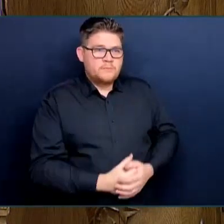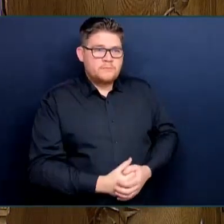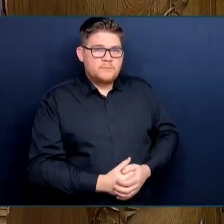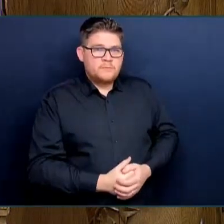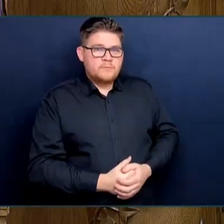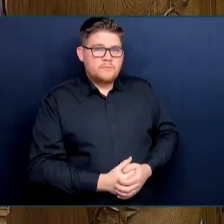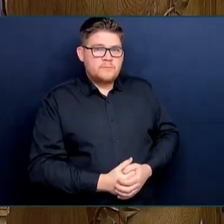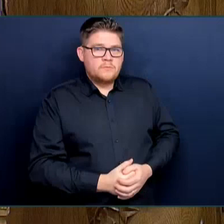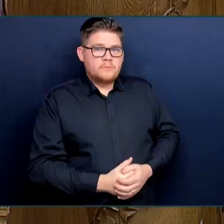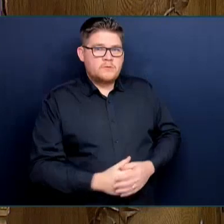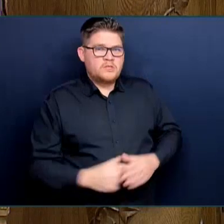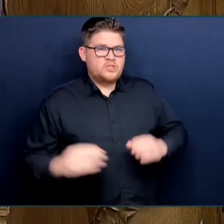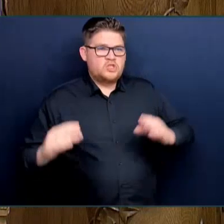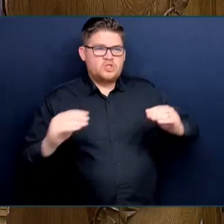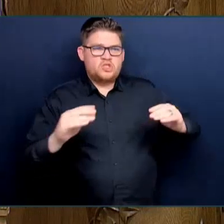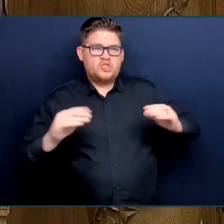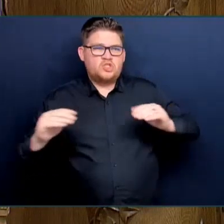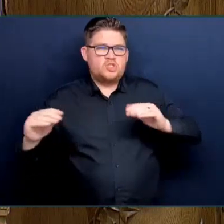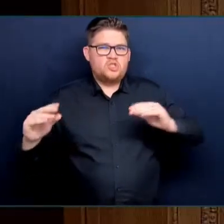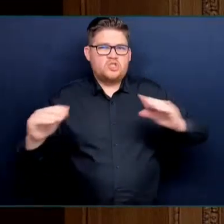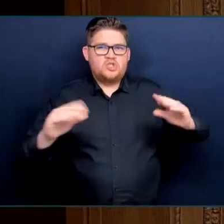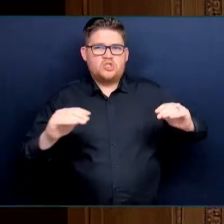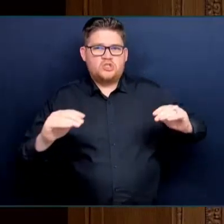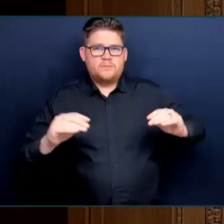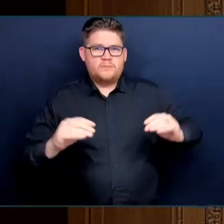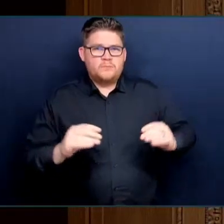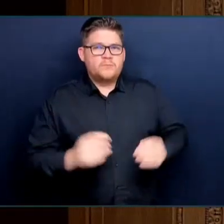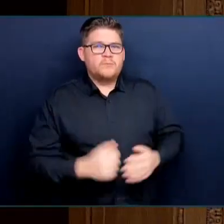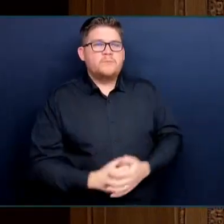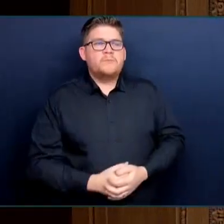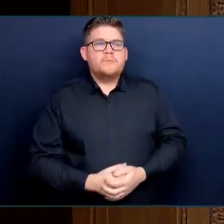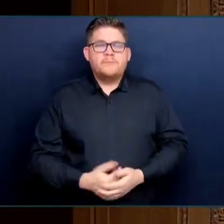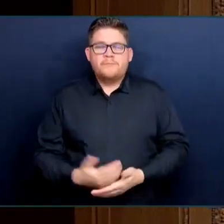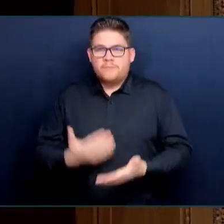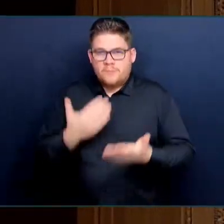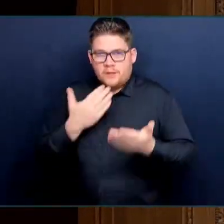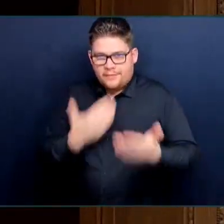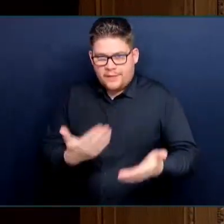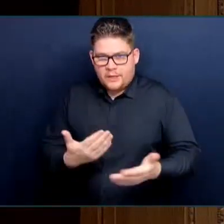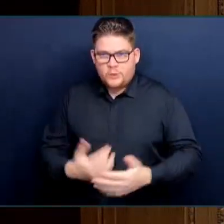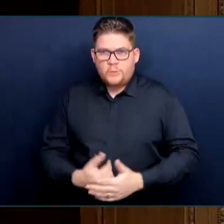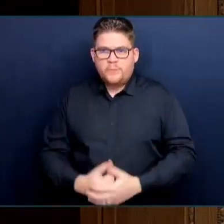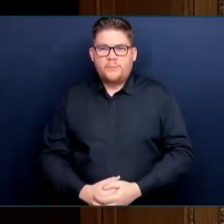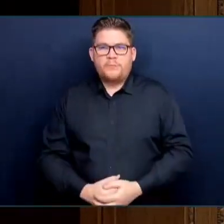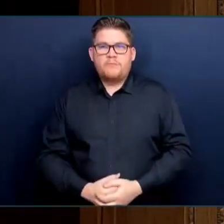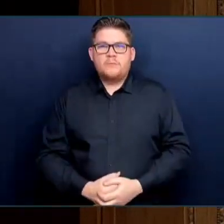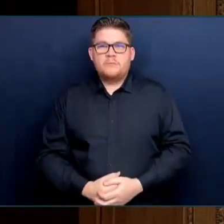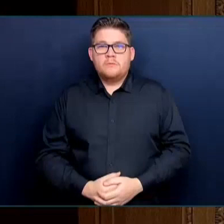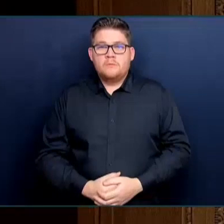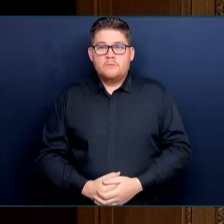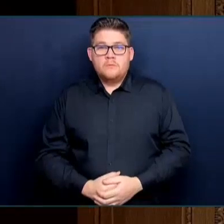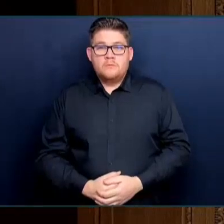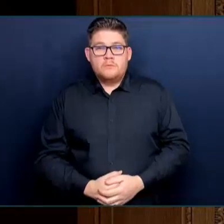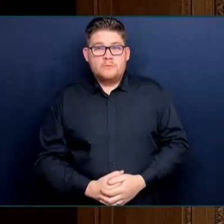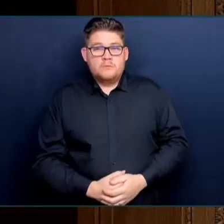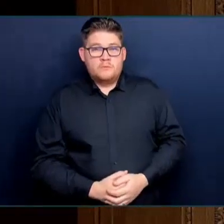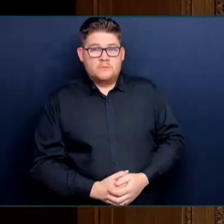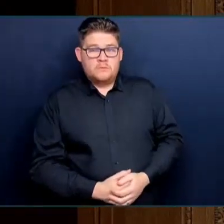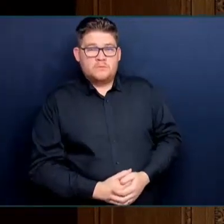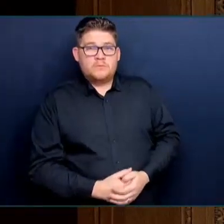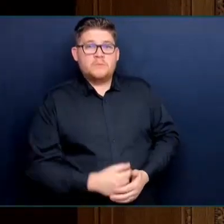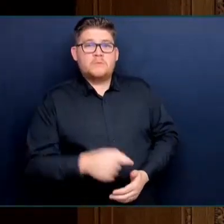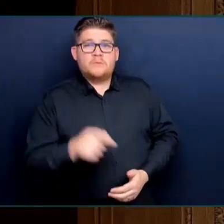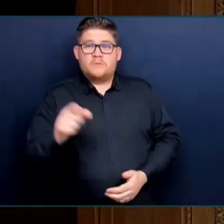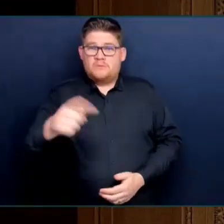Thanks, Mr. Speaker. Well, a new standard in abdication of responsibility has been set here today in the House, Mr.